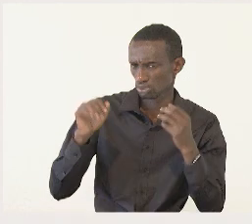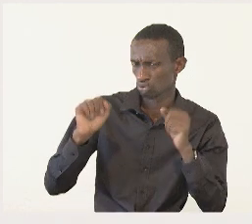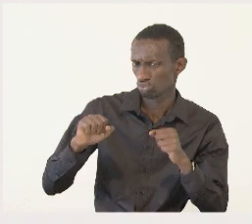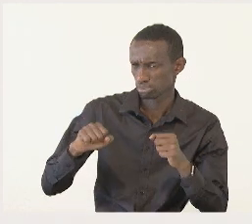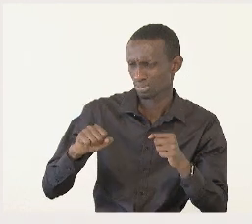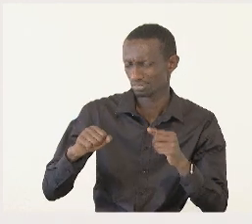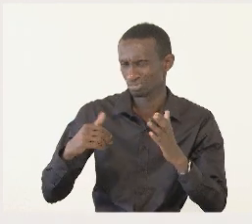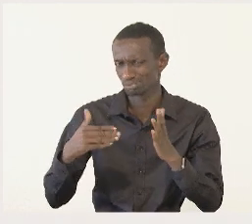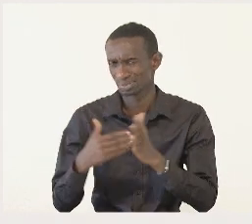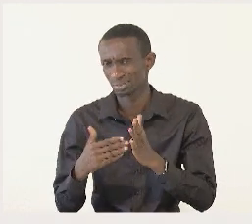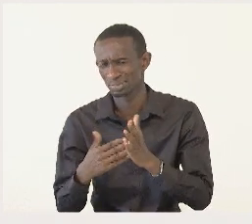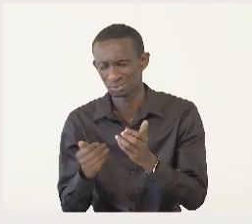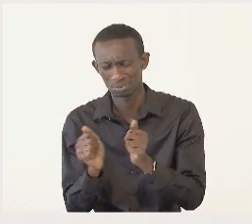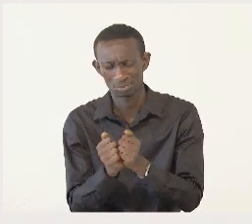affect